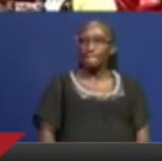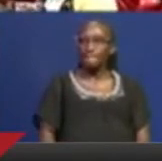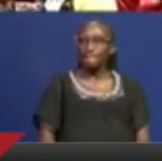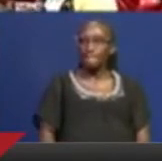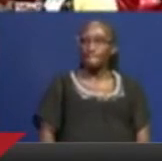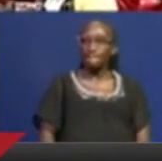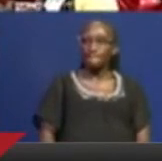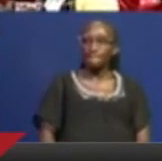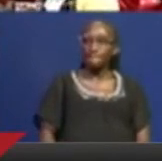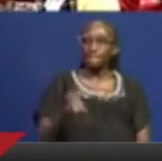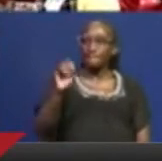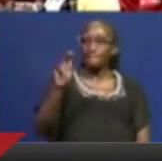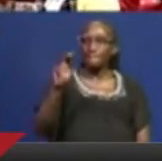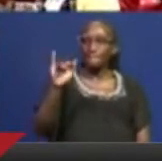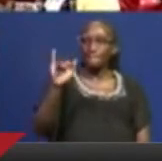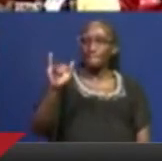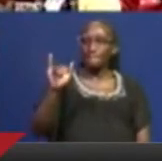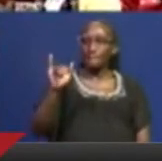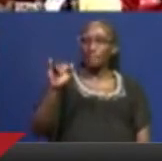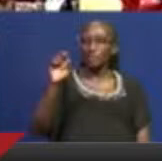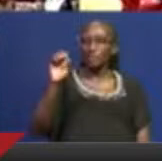Bonchari, Charles Onchoke.